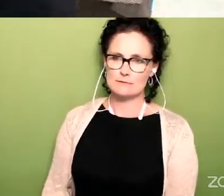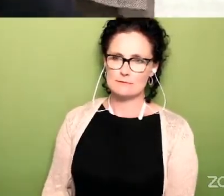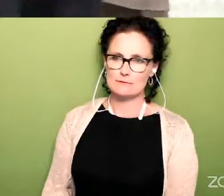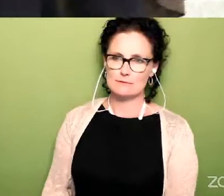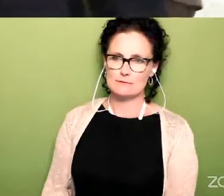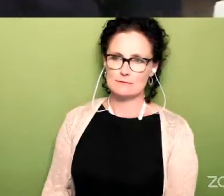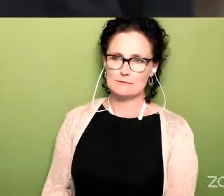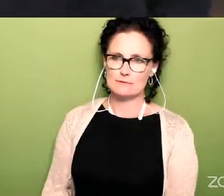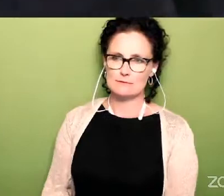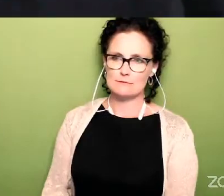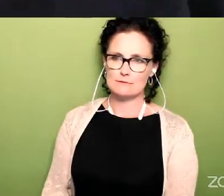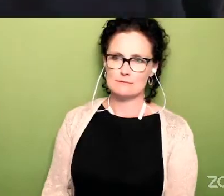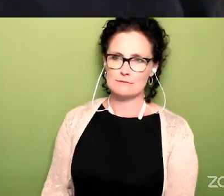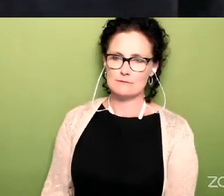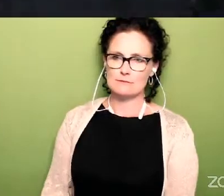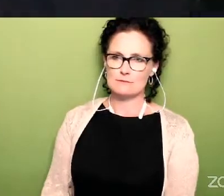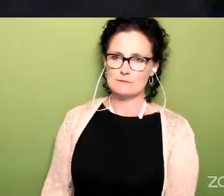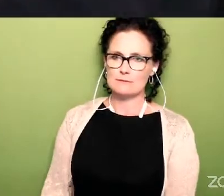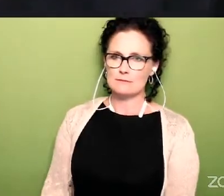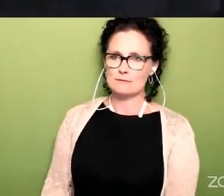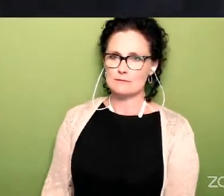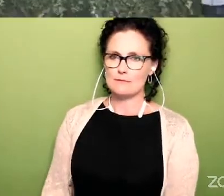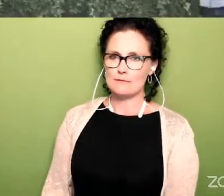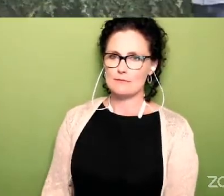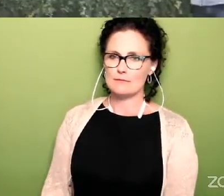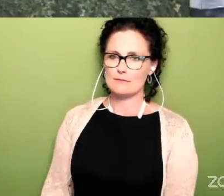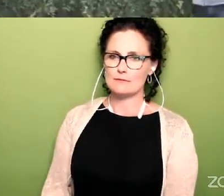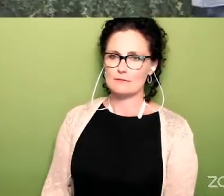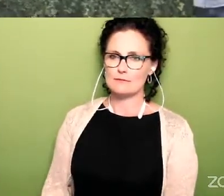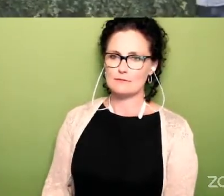Hold that. Just 1 second.